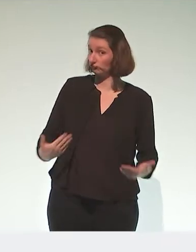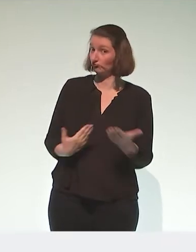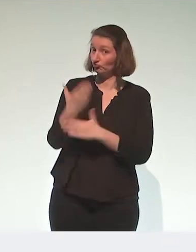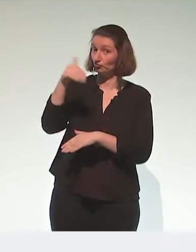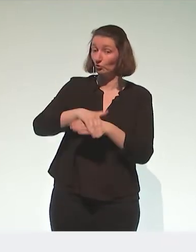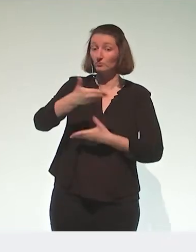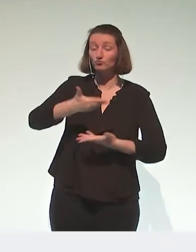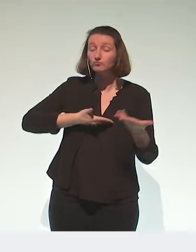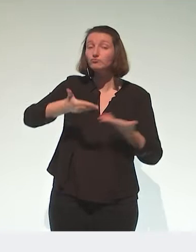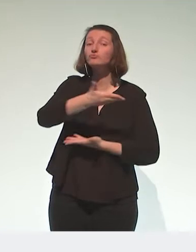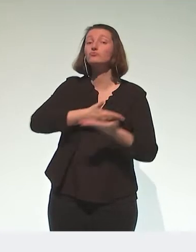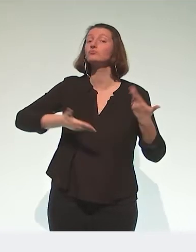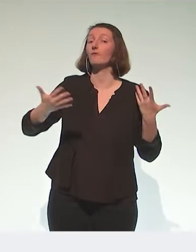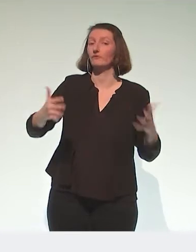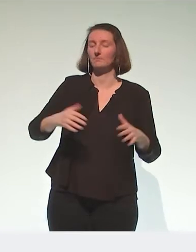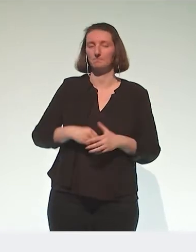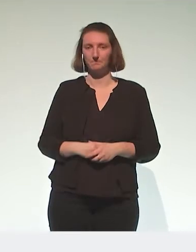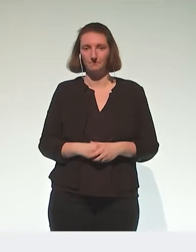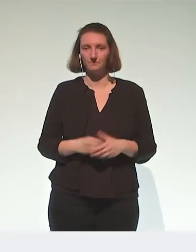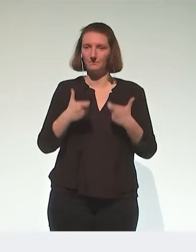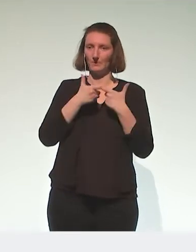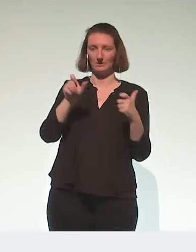Accessibility is also one of the topics on today's agenda.